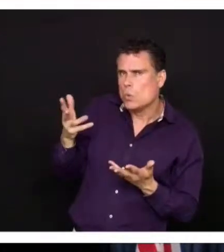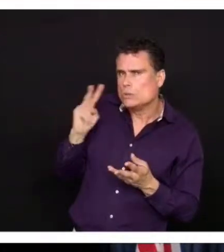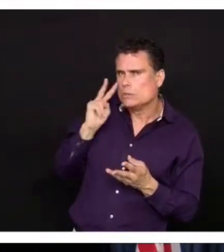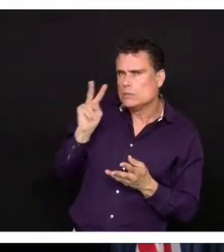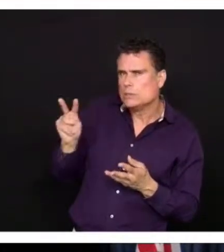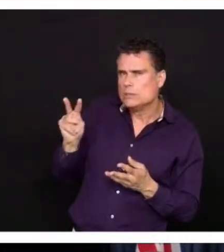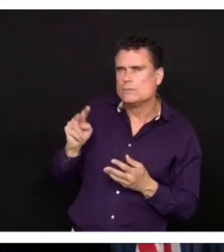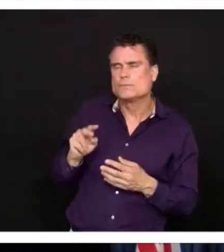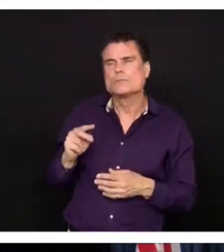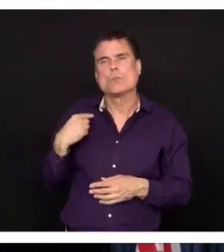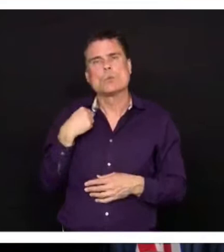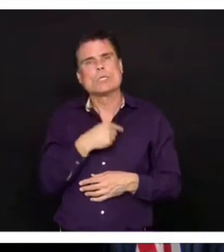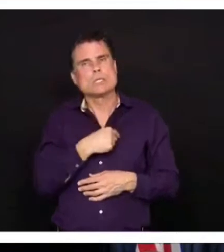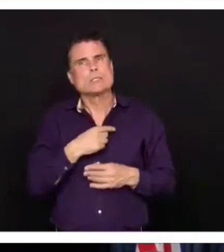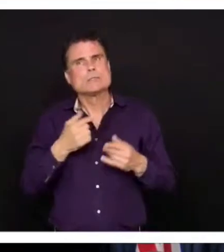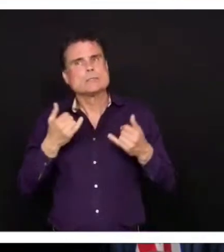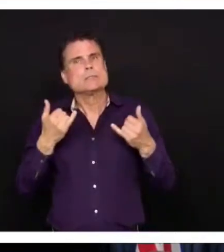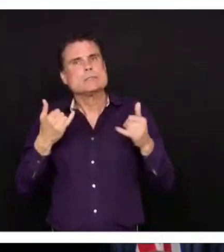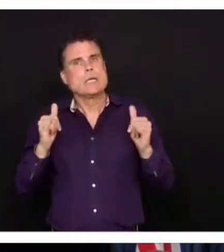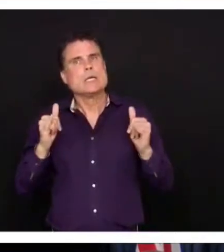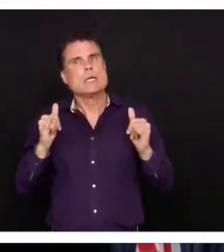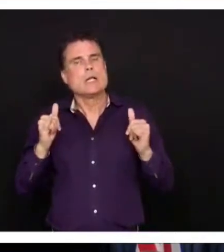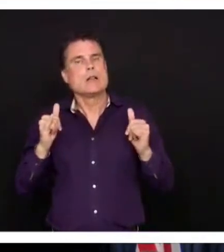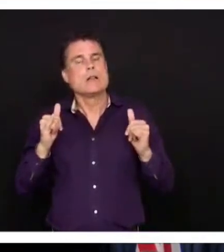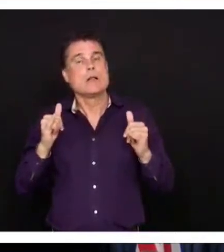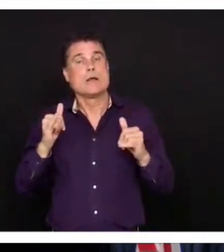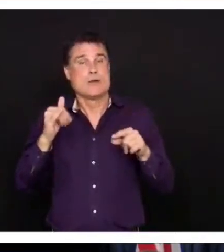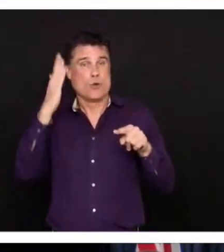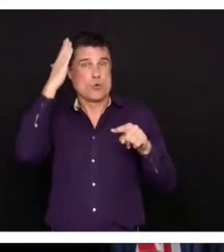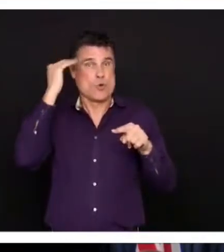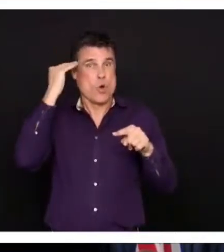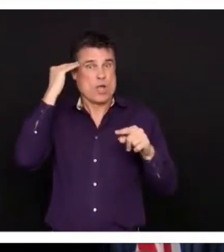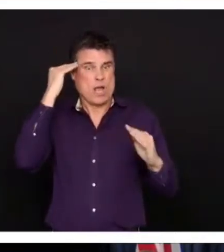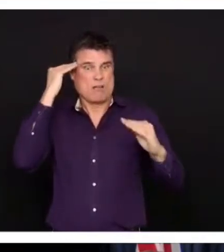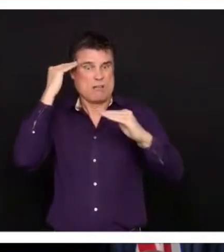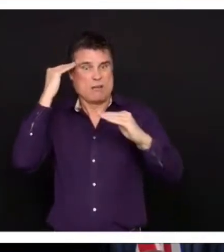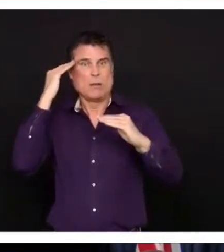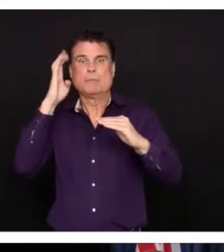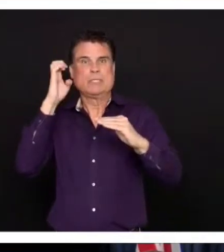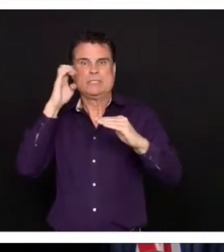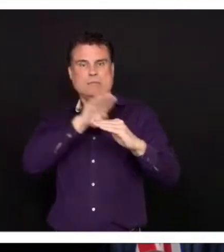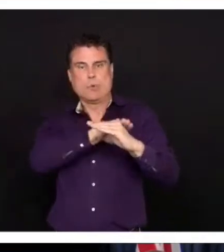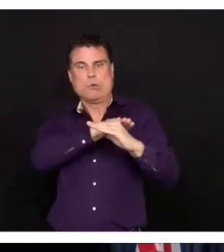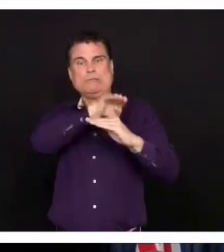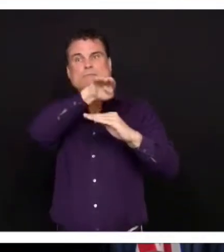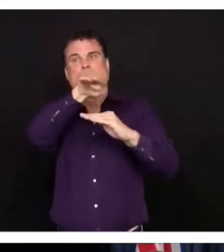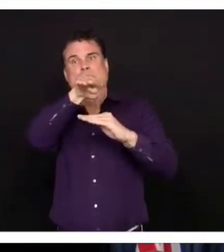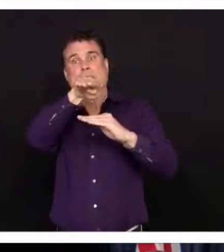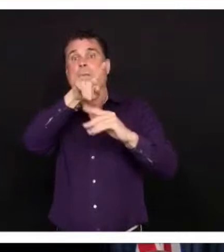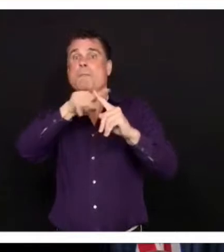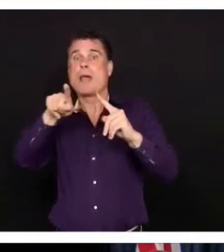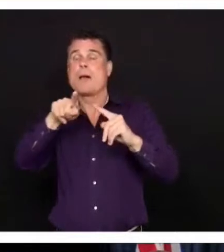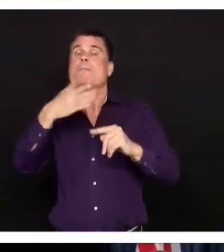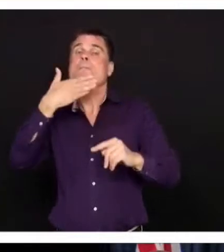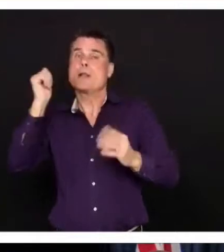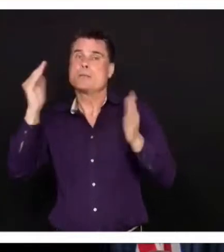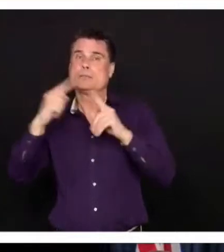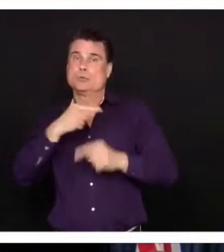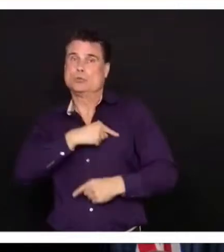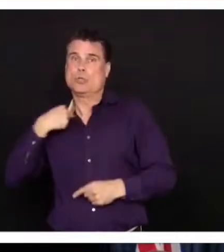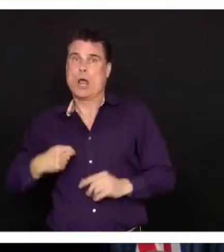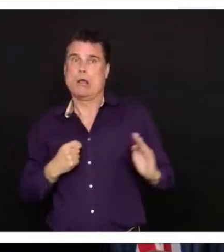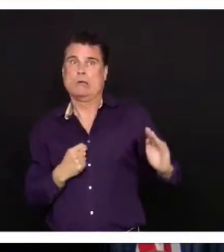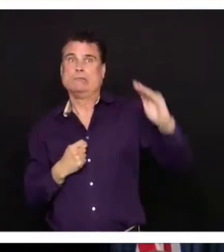done a number of things, including early venting, including providing oxygen earlier than had been done in other places. And so our numbers